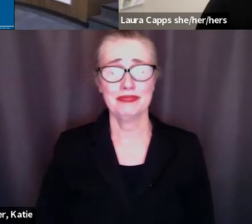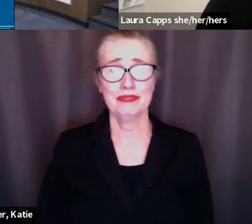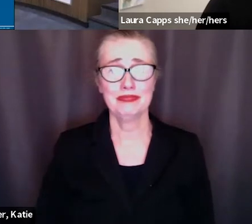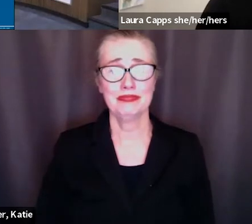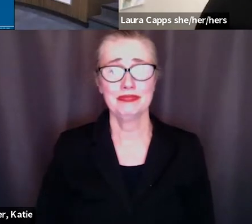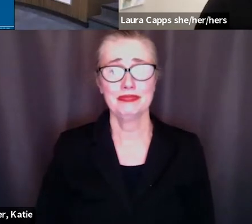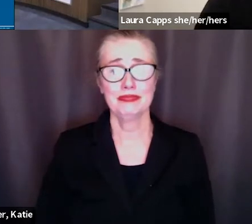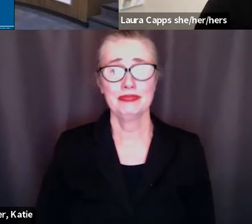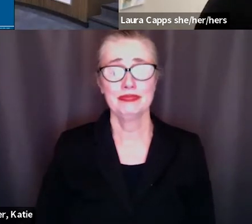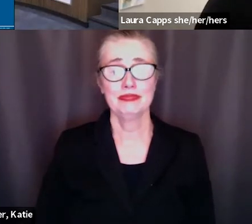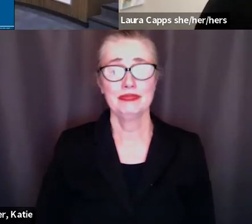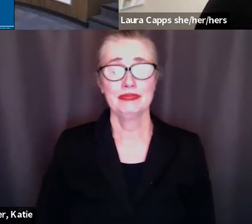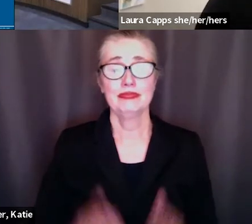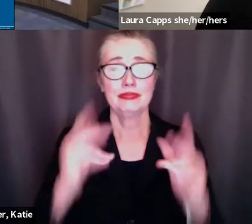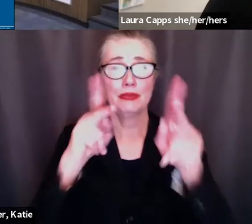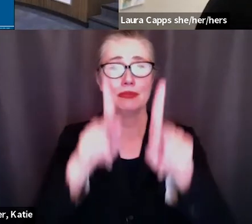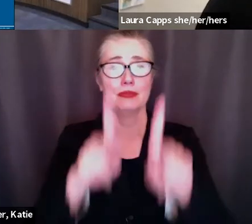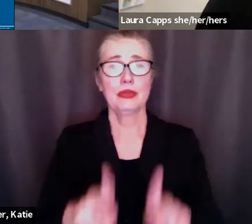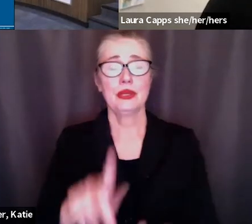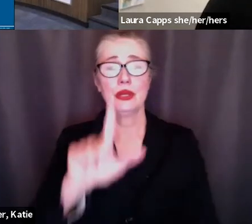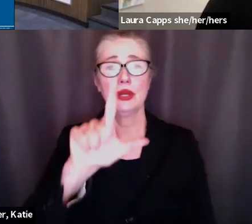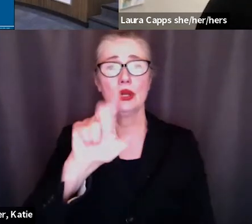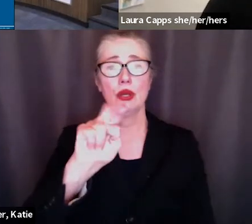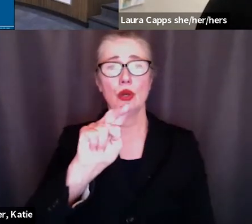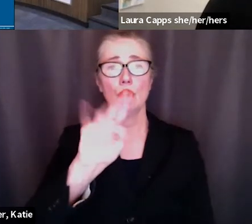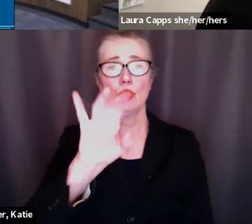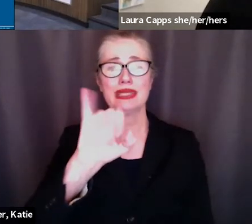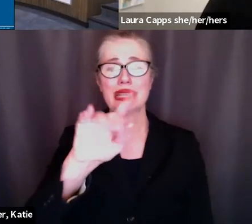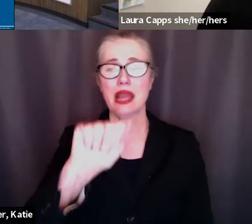thank you next speaker is lucy oliver